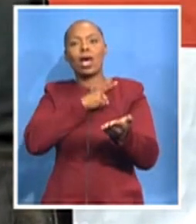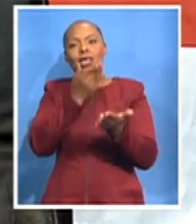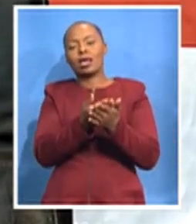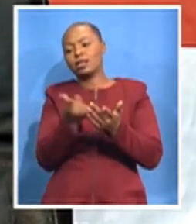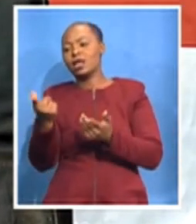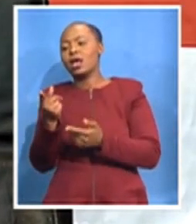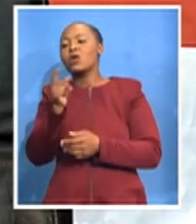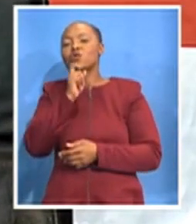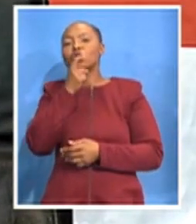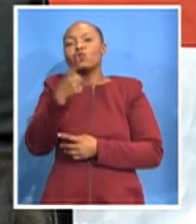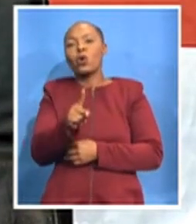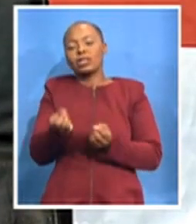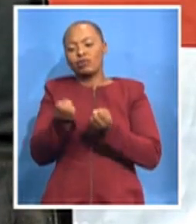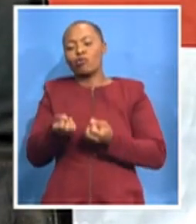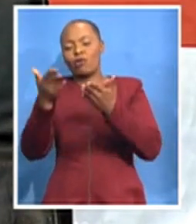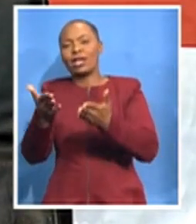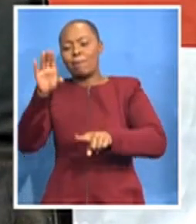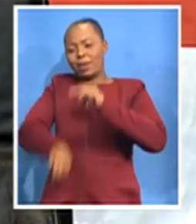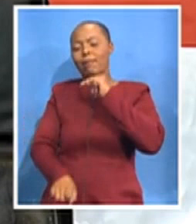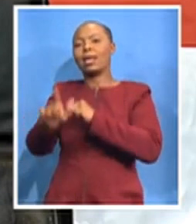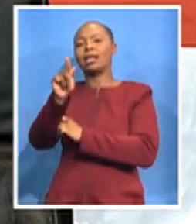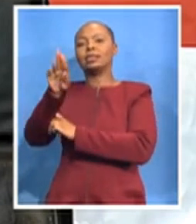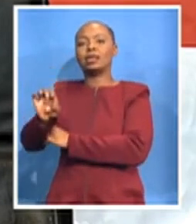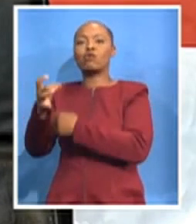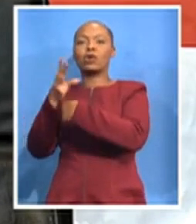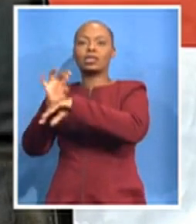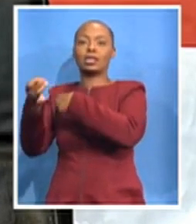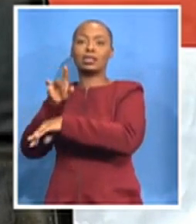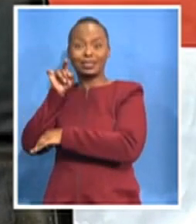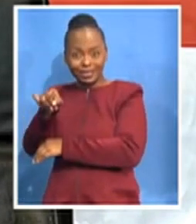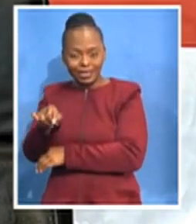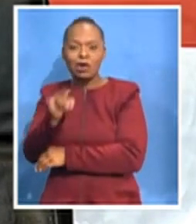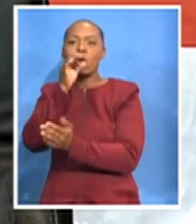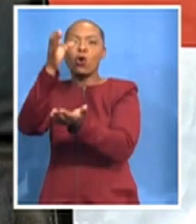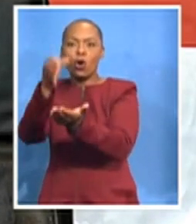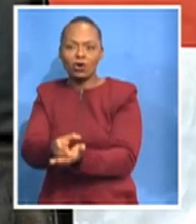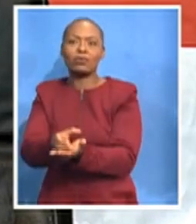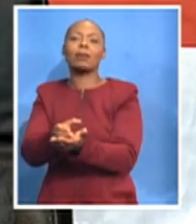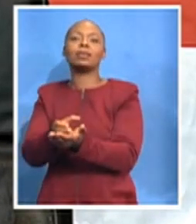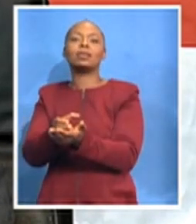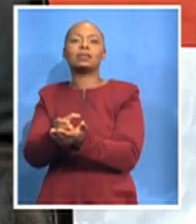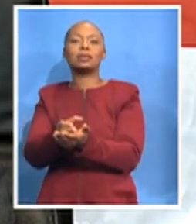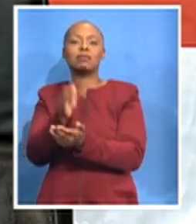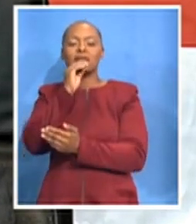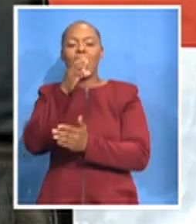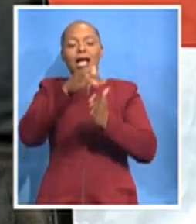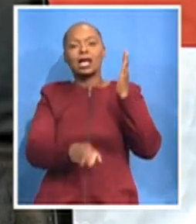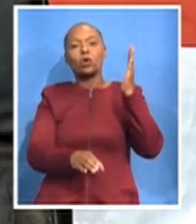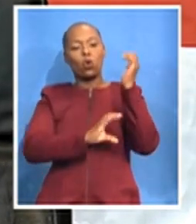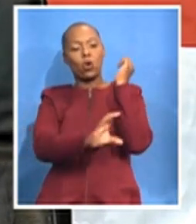LT Consulting, which was confirmed as a category 6 of the panel of professional